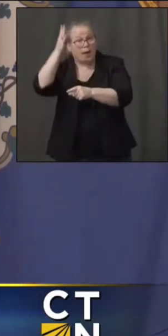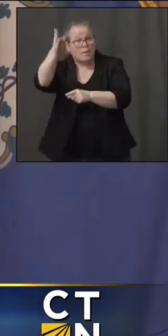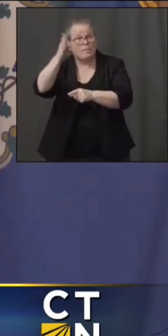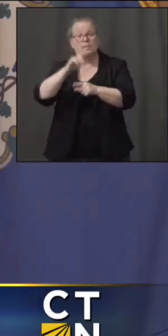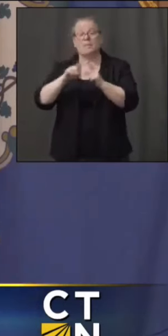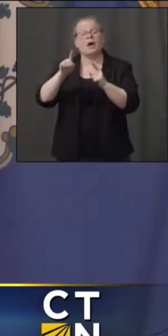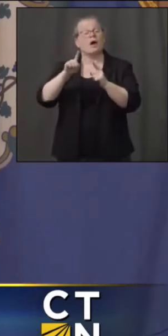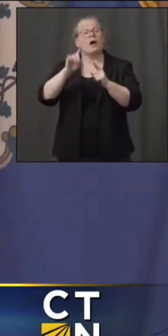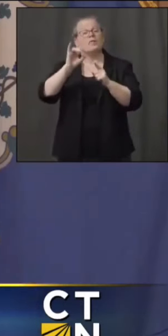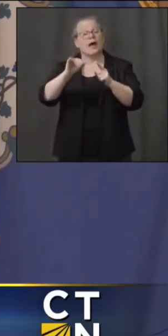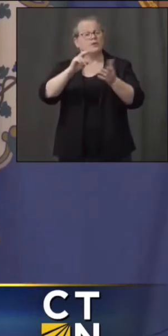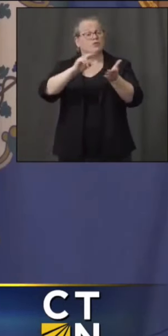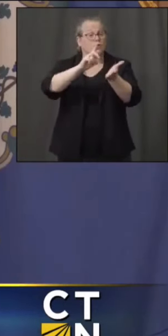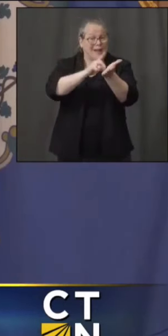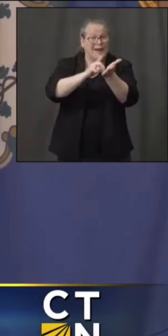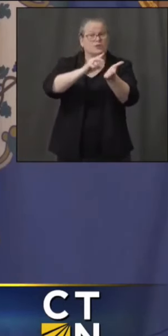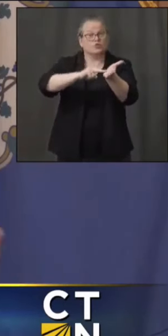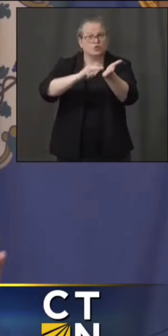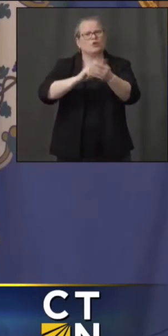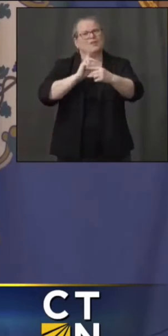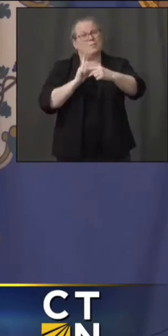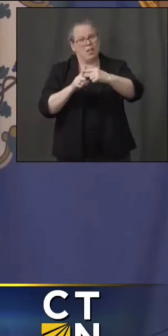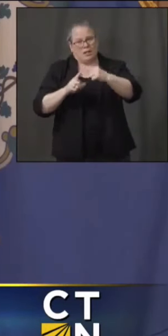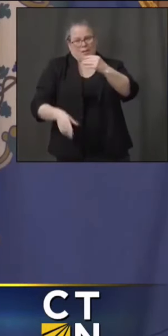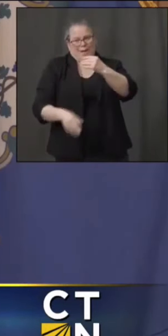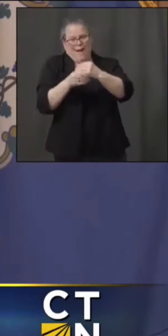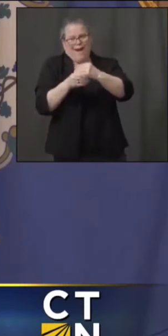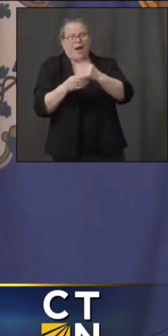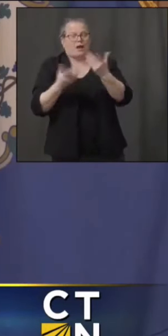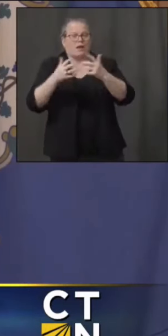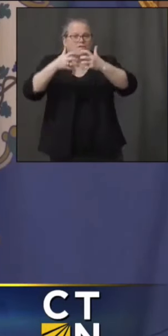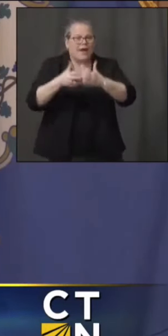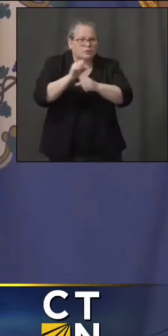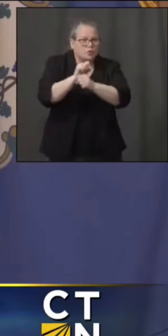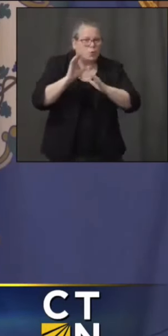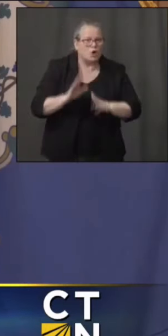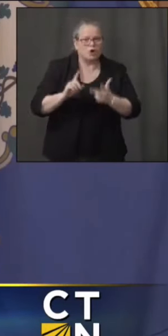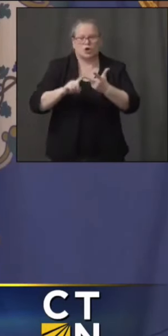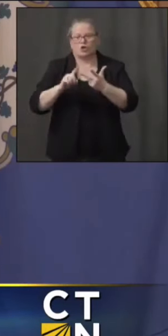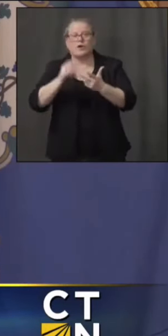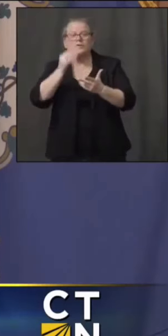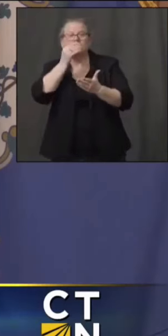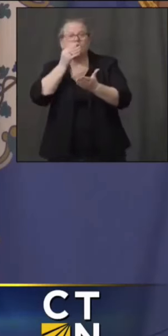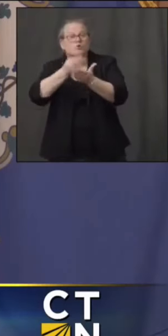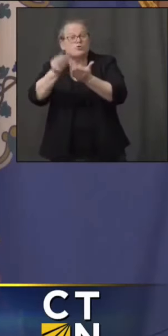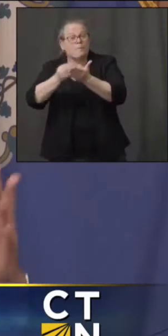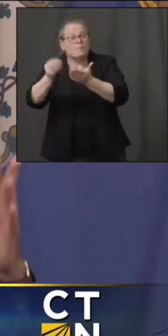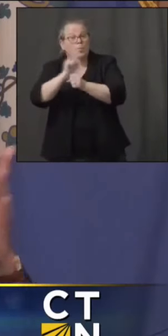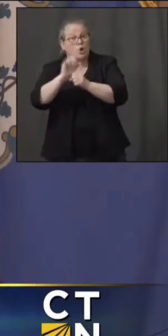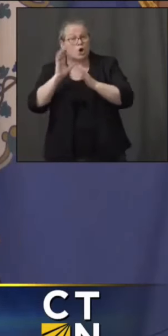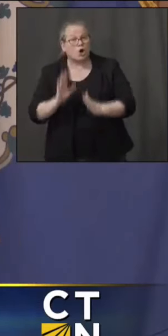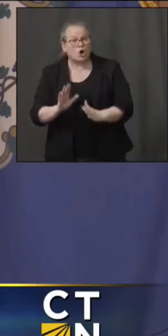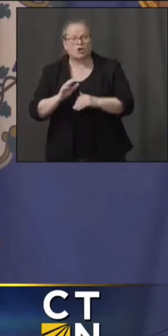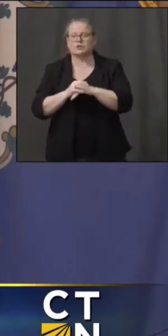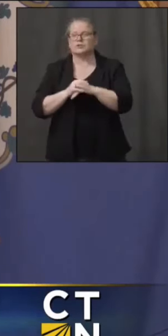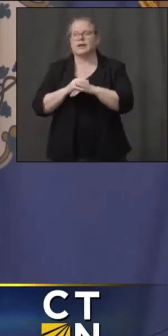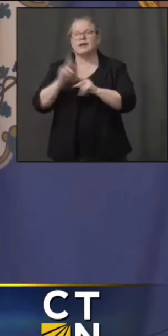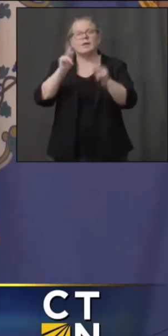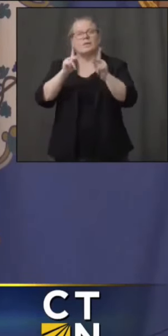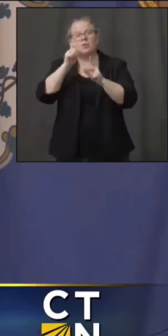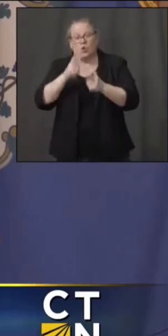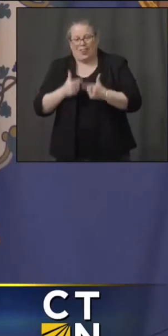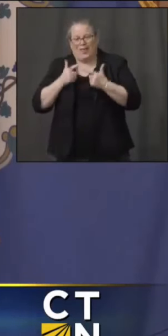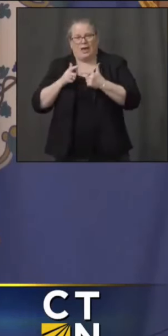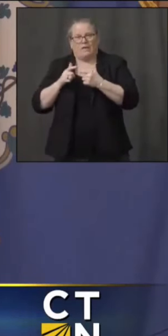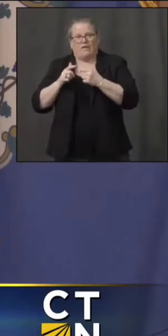service workers, other frontline workers, factory workers going into EB, people that live in very congested areas where